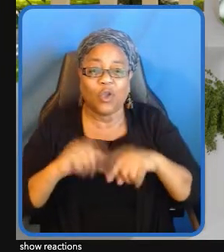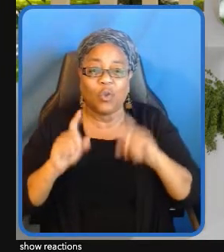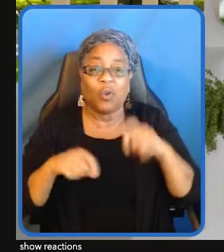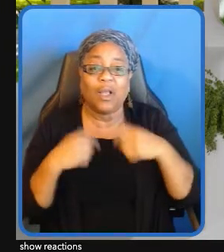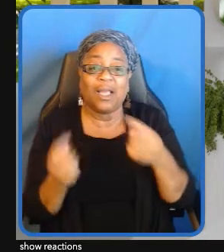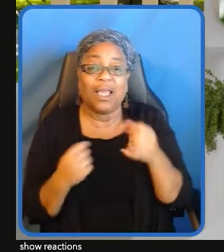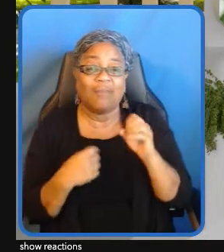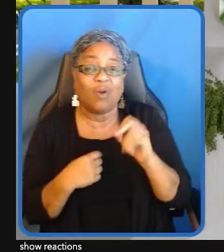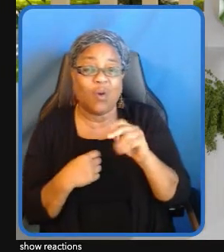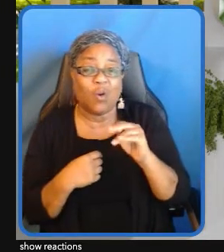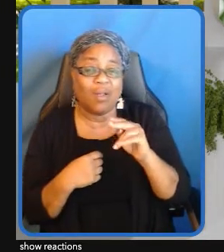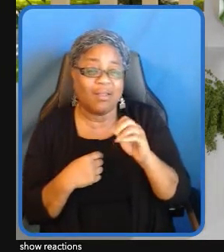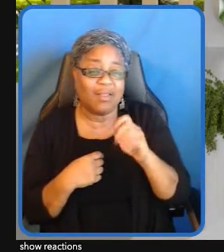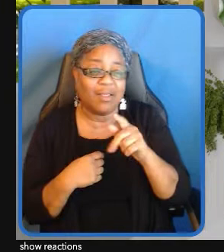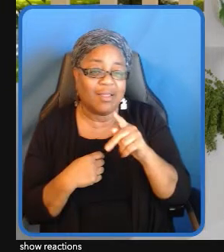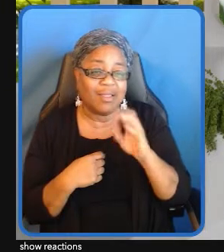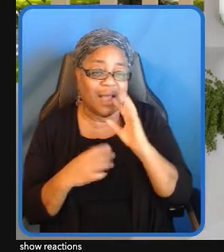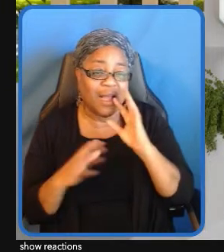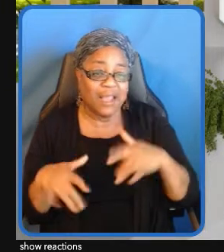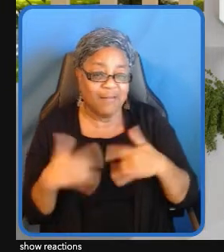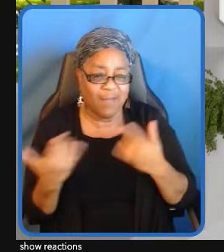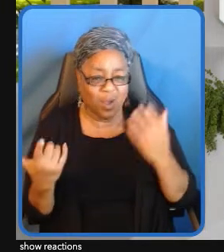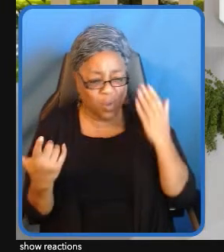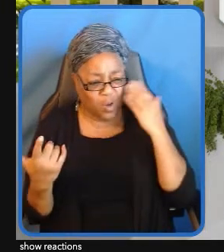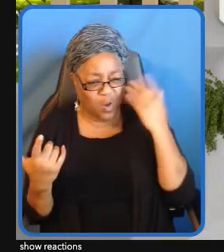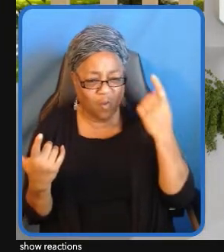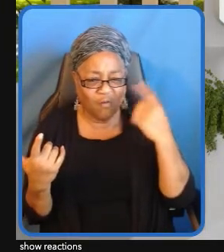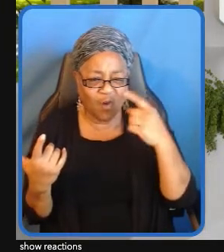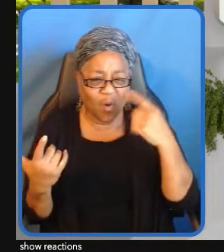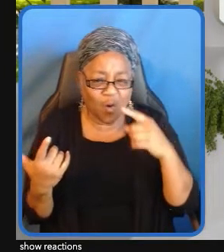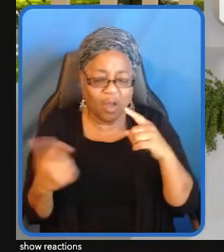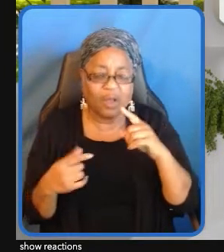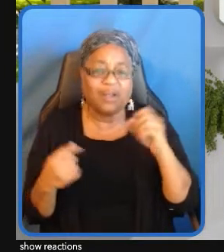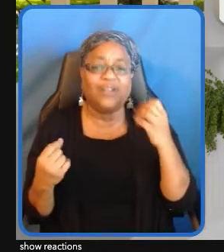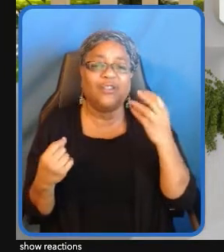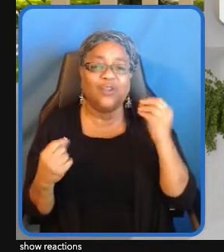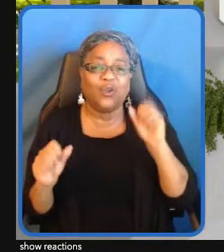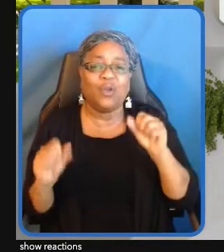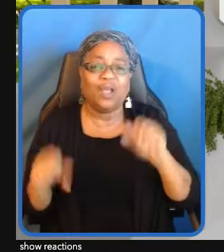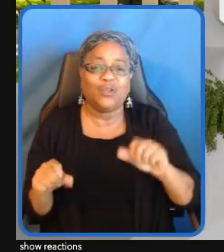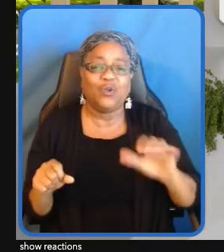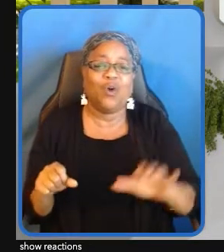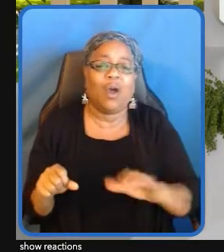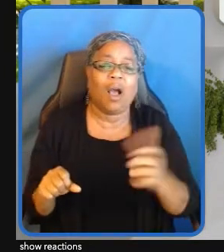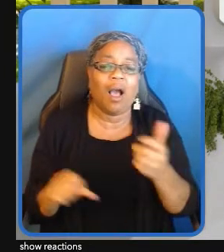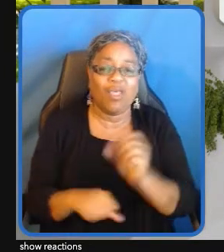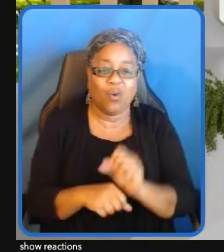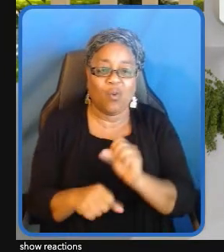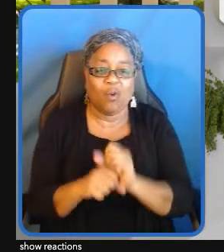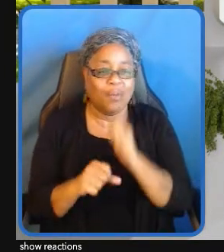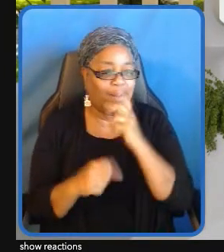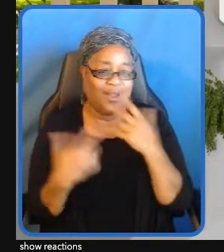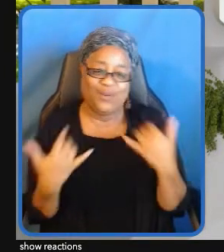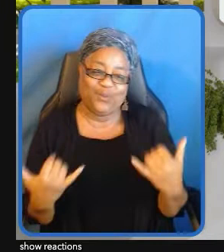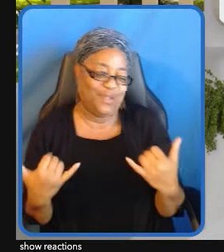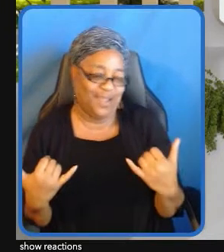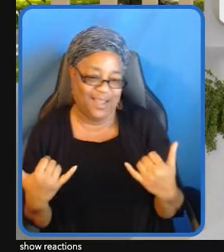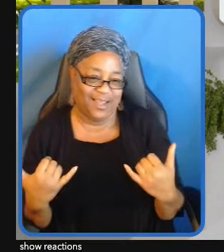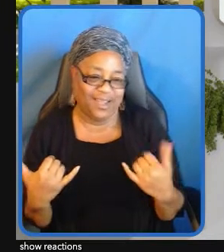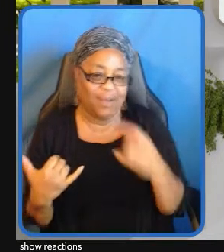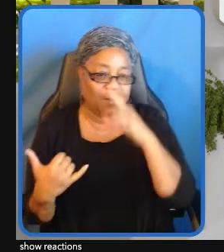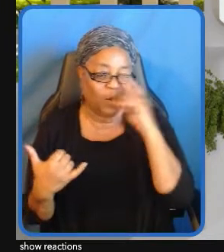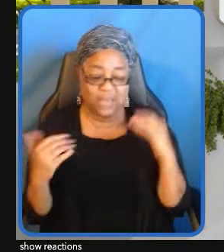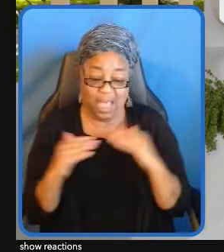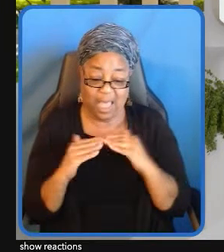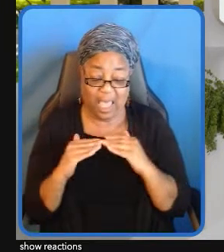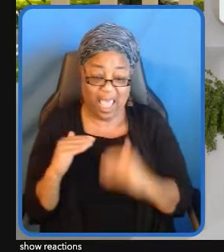yeah, we know what online events are for. They're so you can get all your other work done. I get that. But not today, people, because equity is a burning